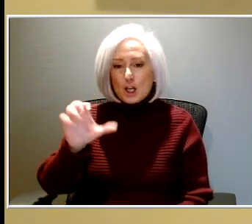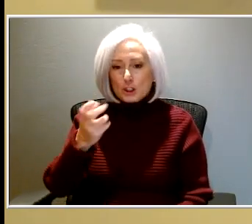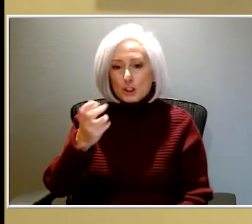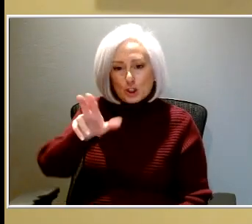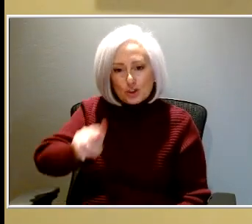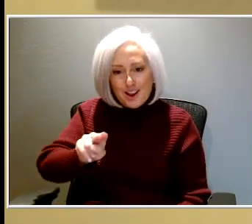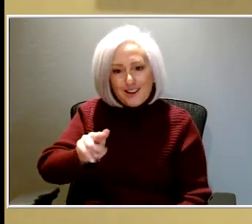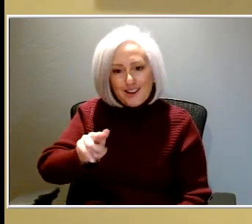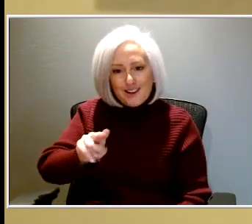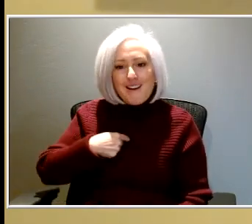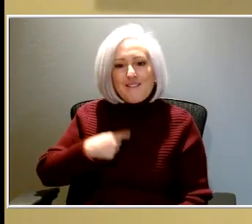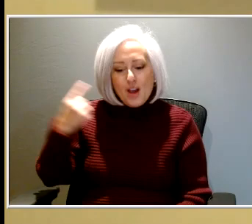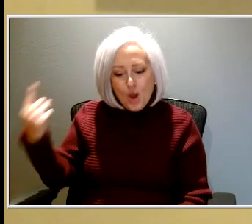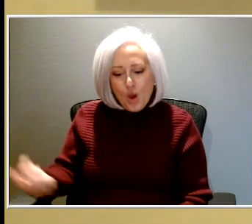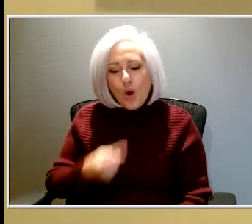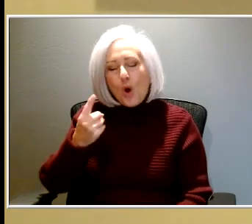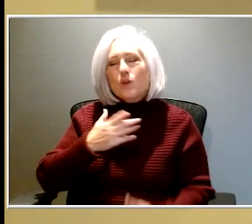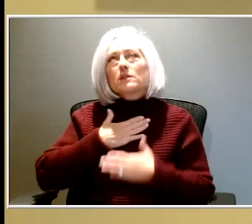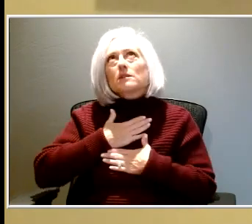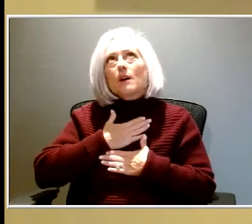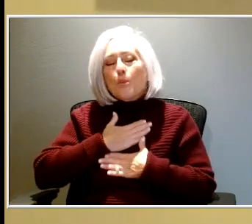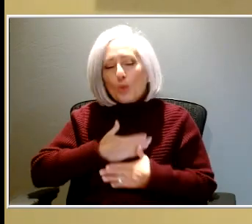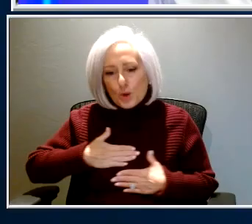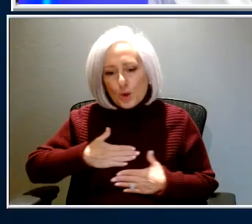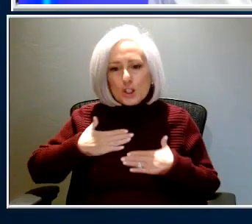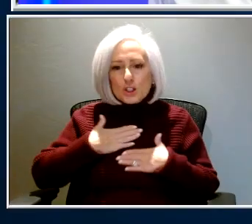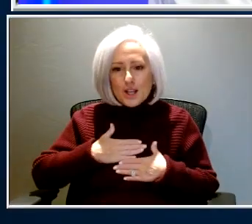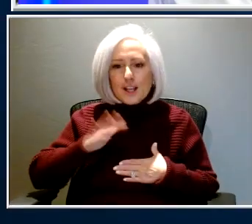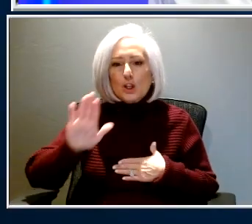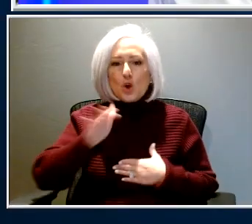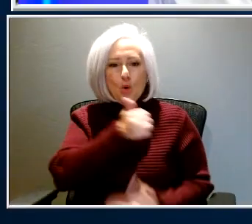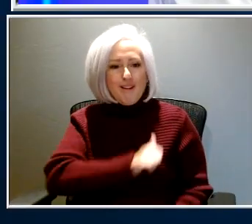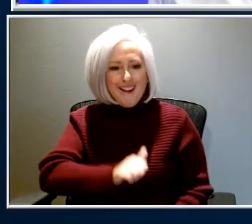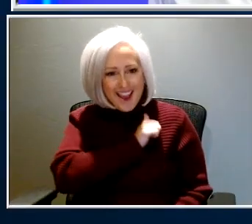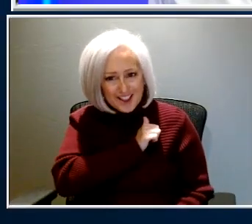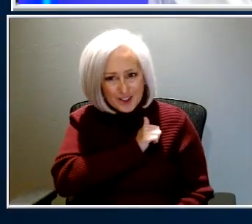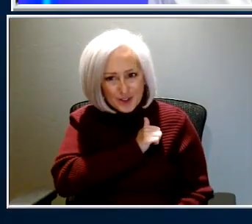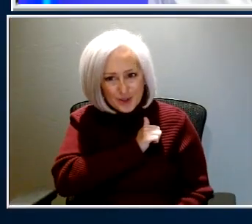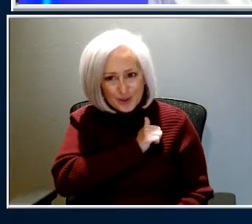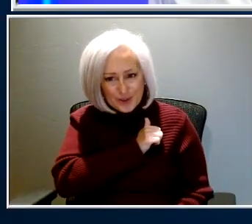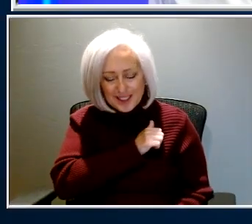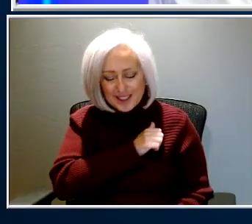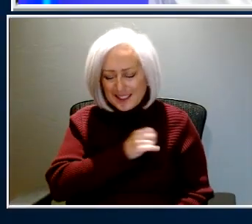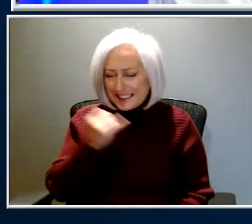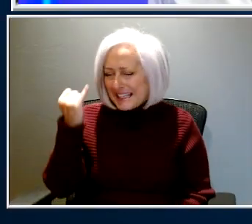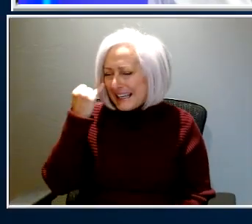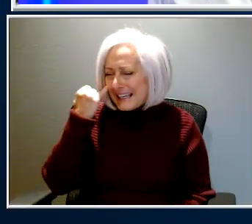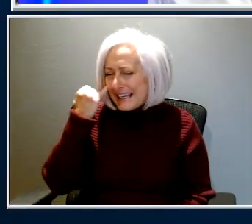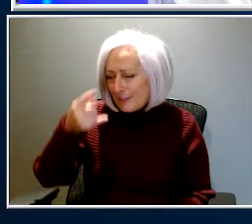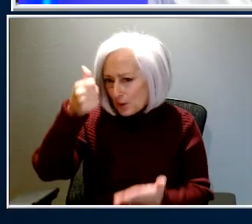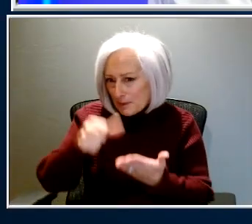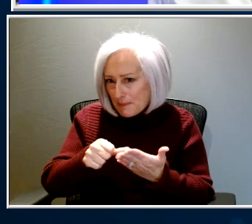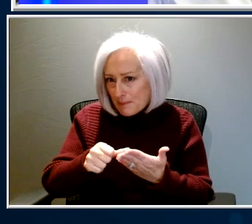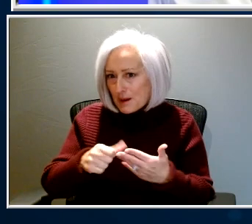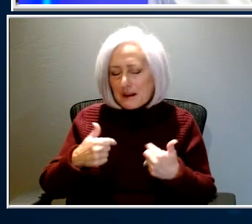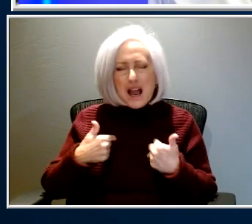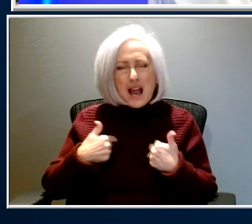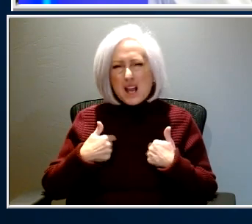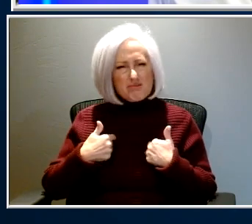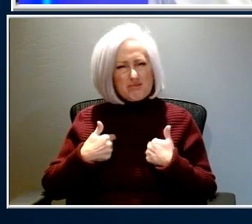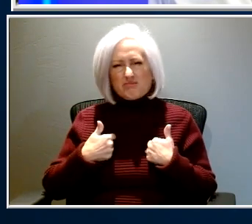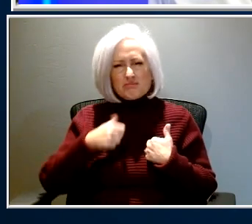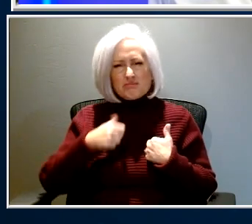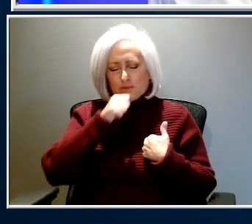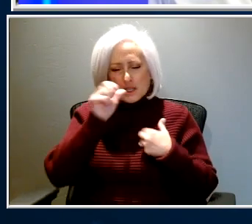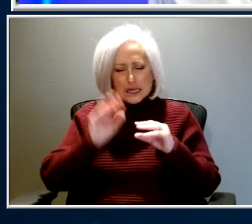always so appreciated your attitude. And if you recall, I was unclear about some of